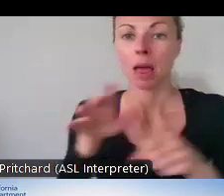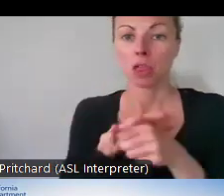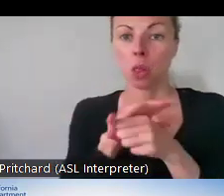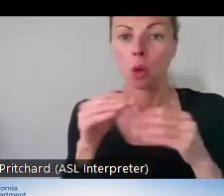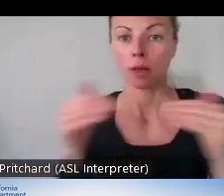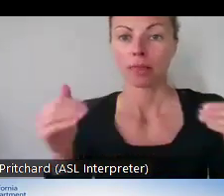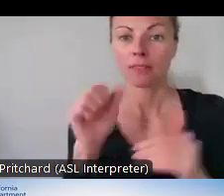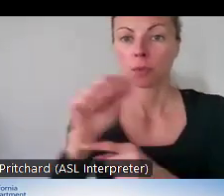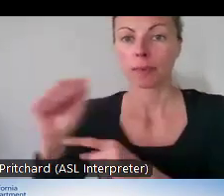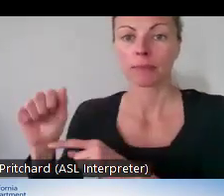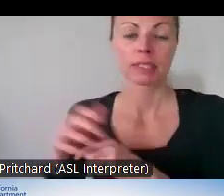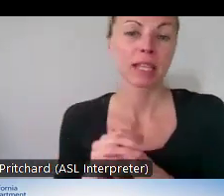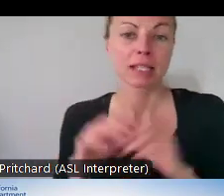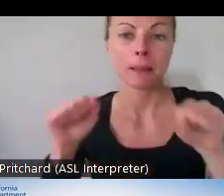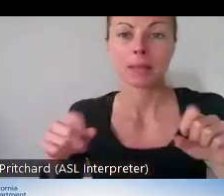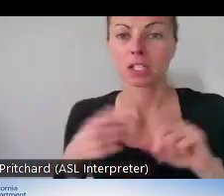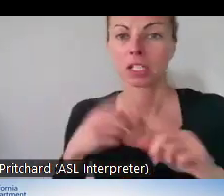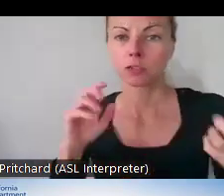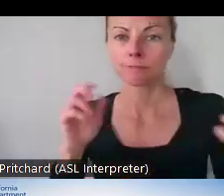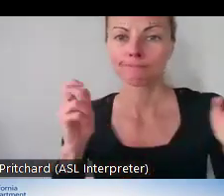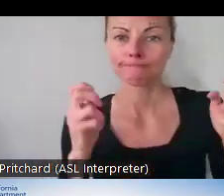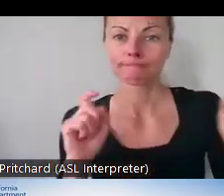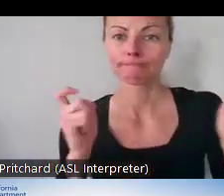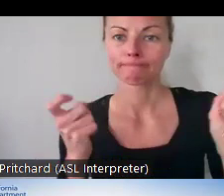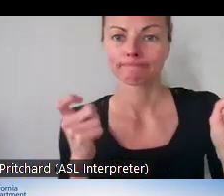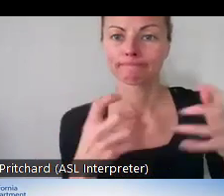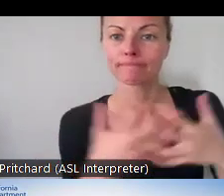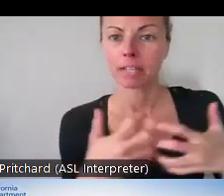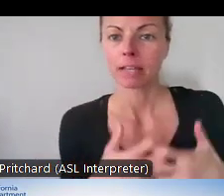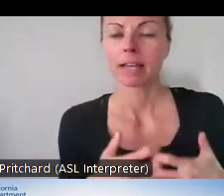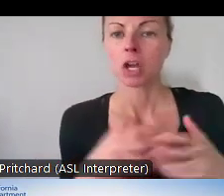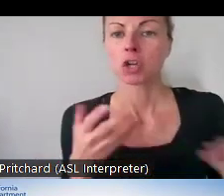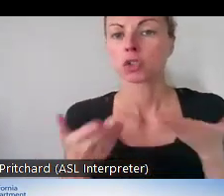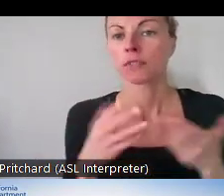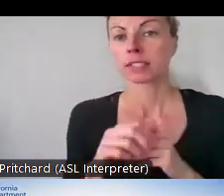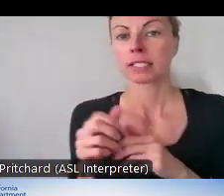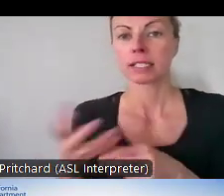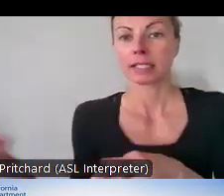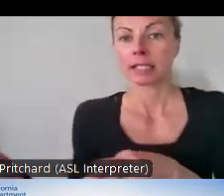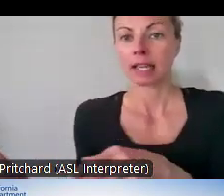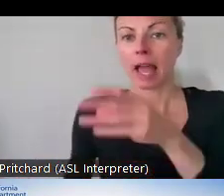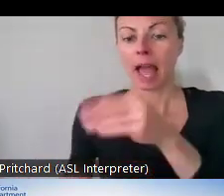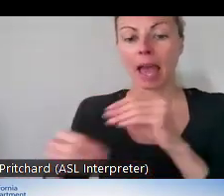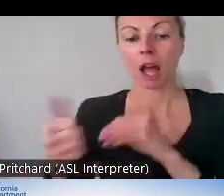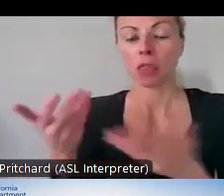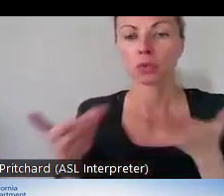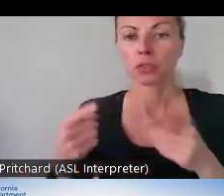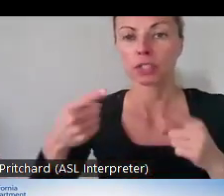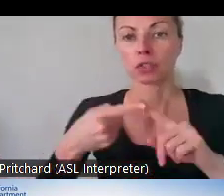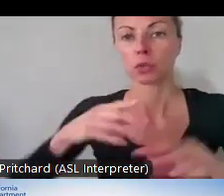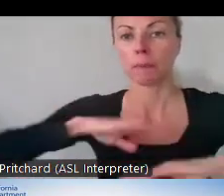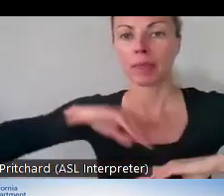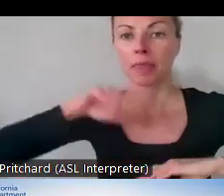AAAs have the ability to customize these services and pull in other services in order to meet the needs of their community.